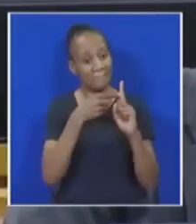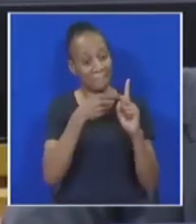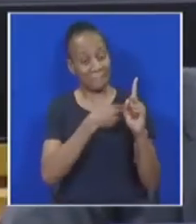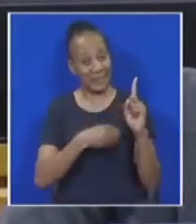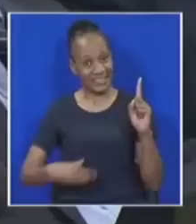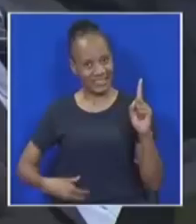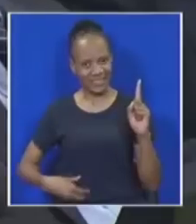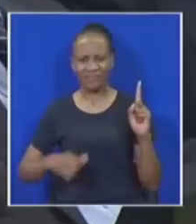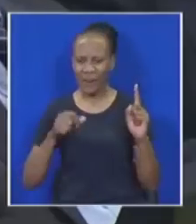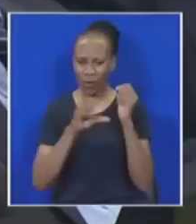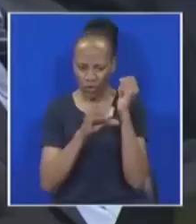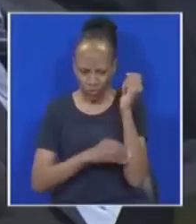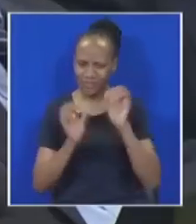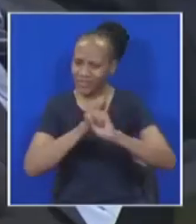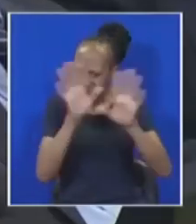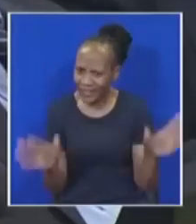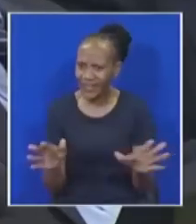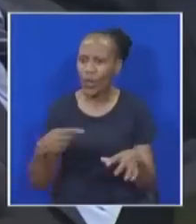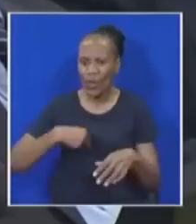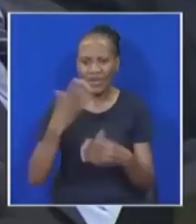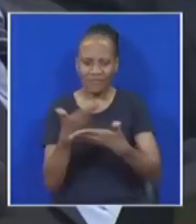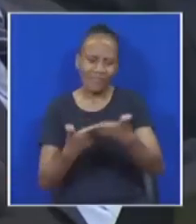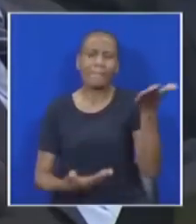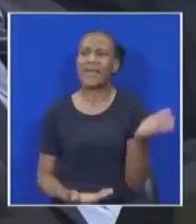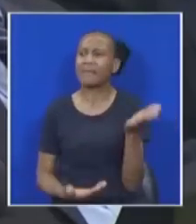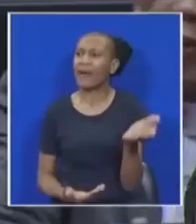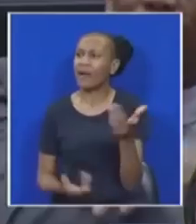have a court judgment. Why do you entertain this man?